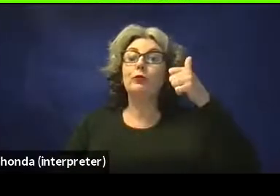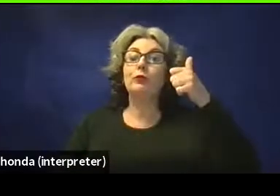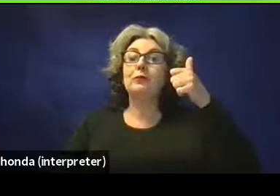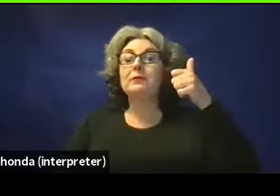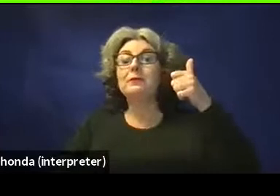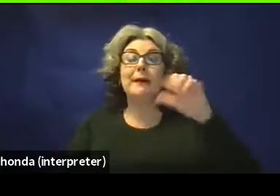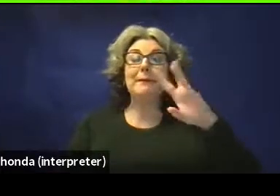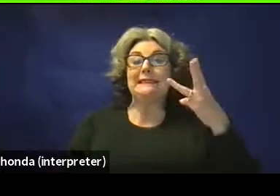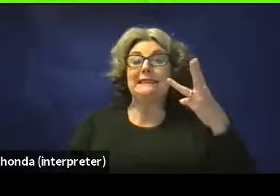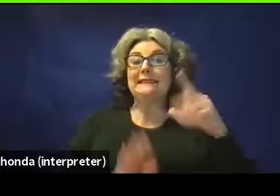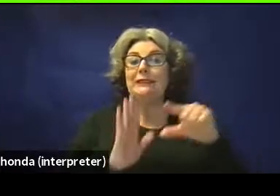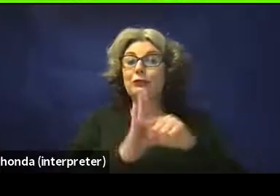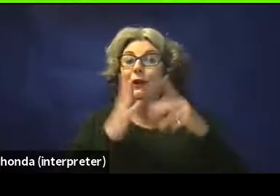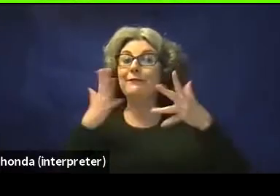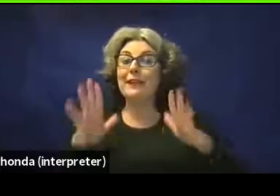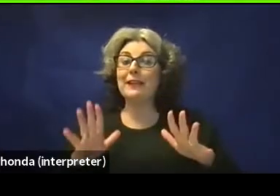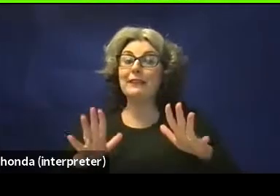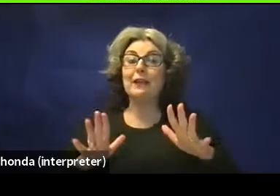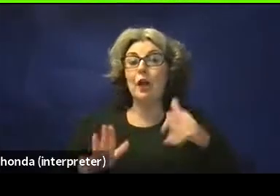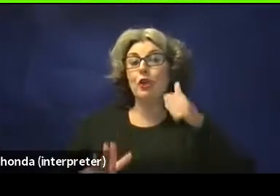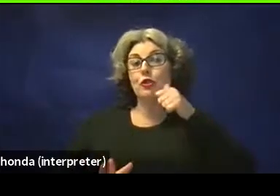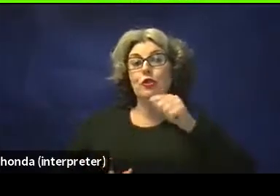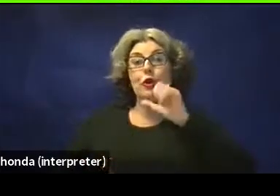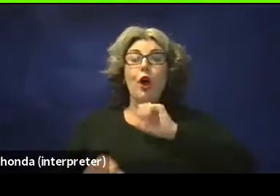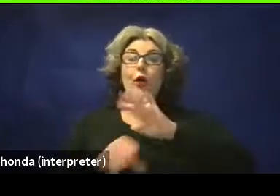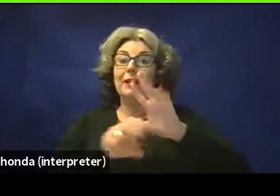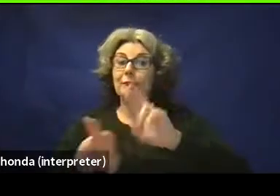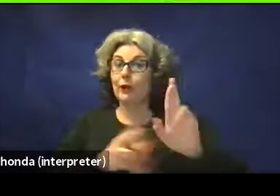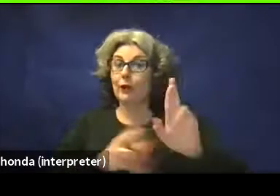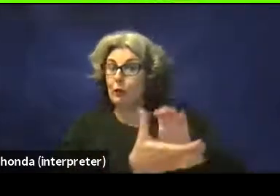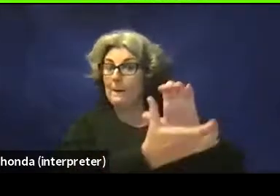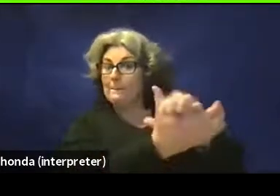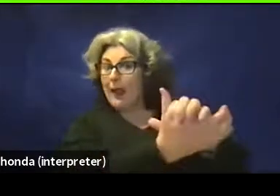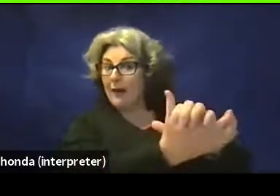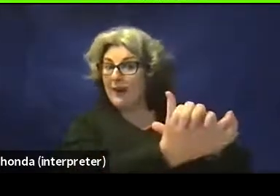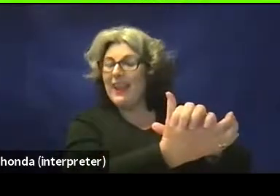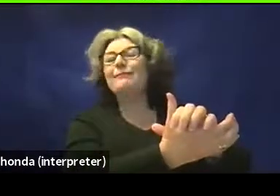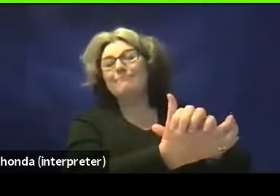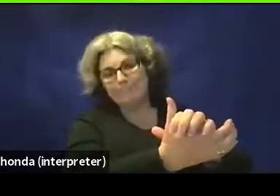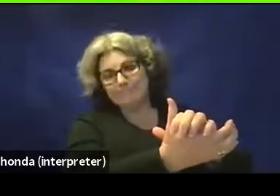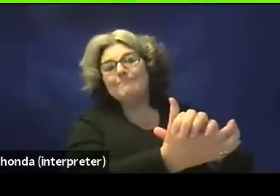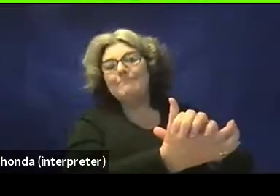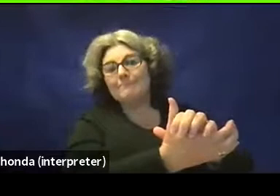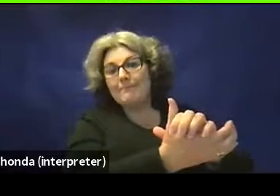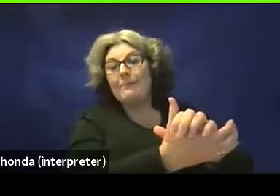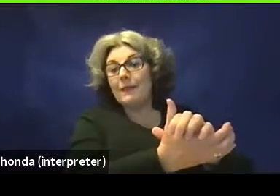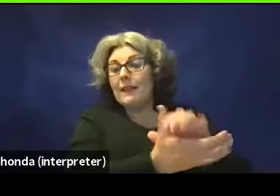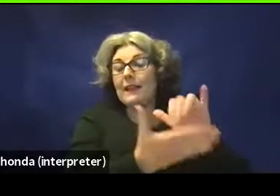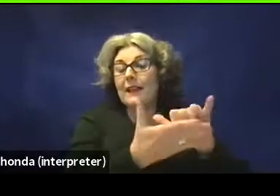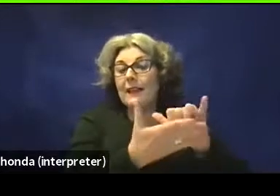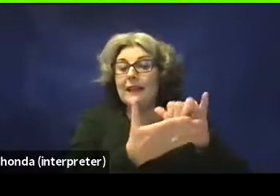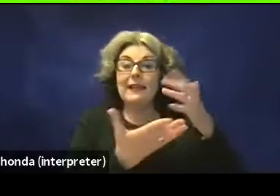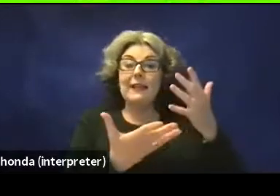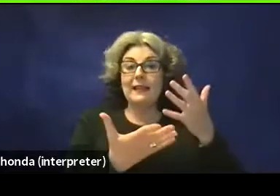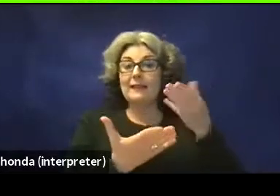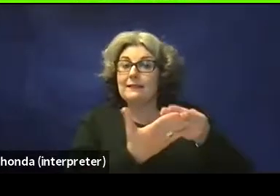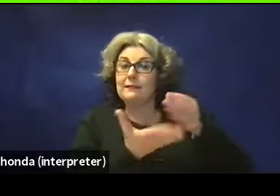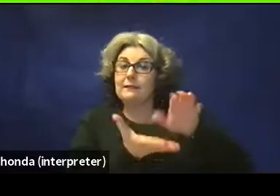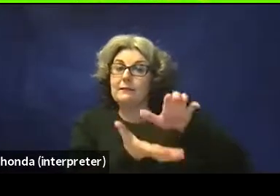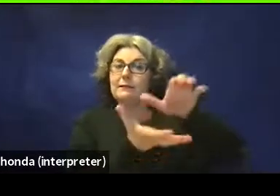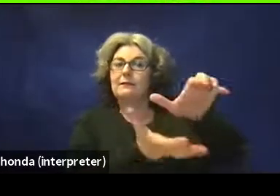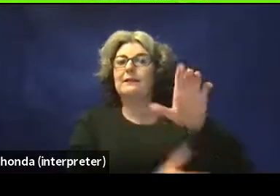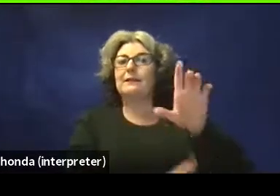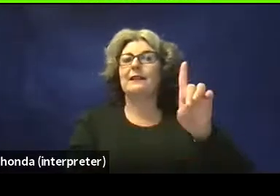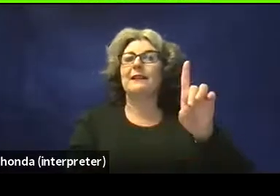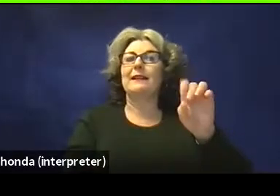the 6th grade, as soon as she gets old enough to marry, then it's a question of, is the dowry that would come